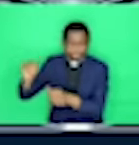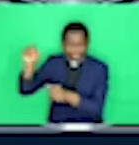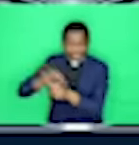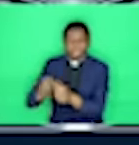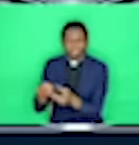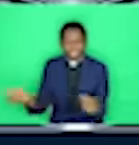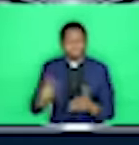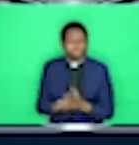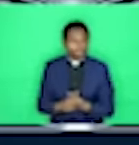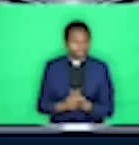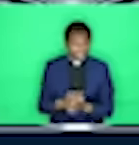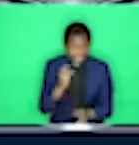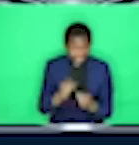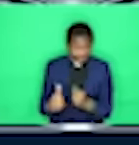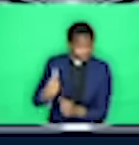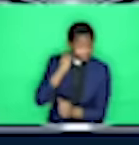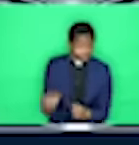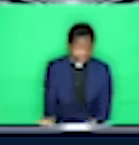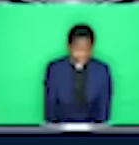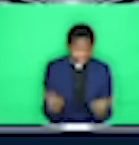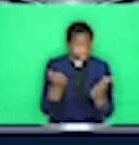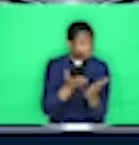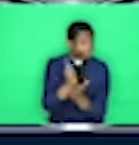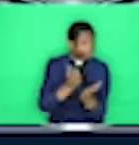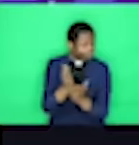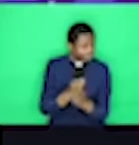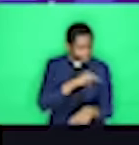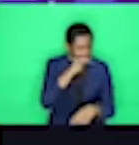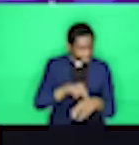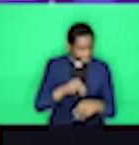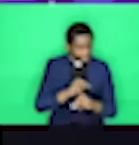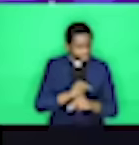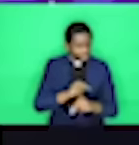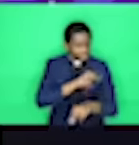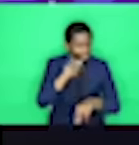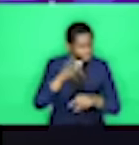If we don't lift righteousness on this land, this nation will never be exalted.